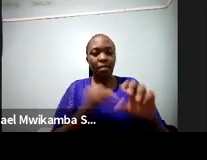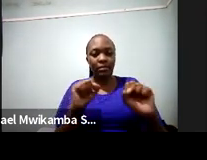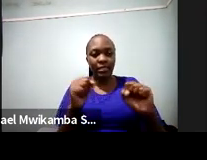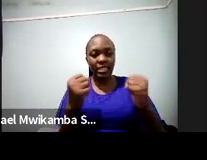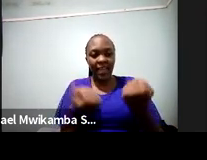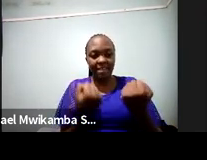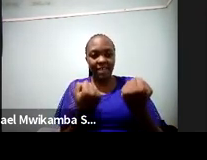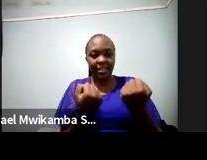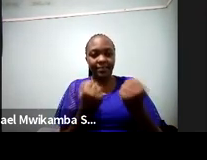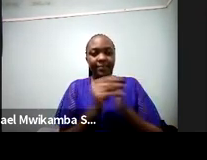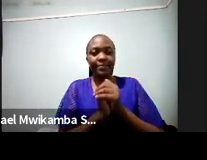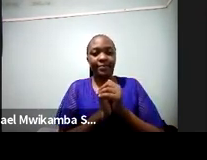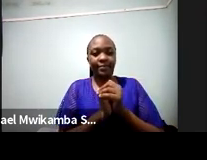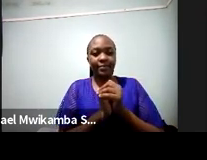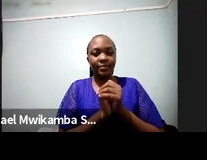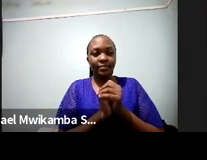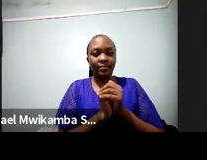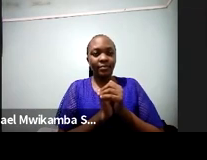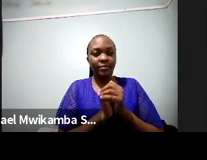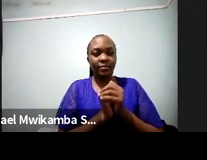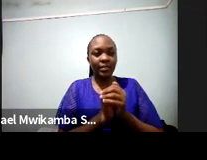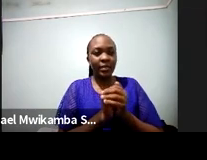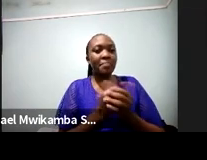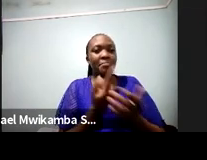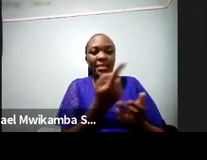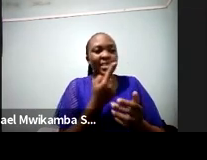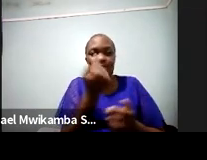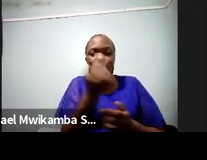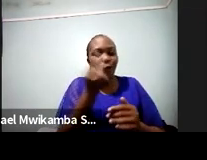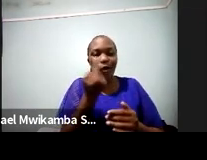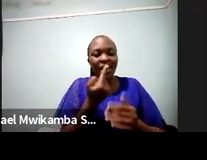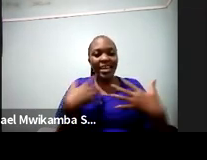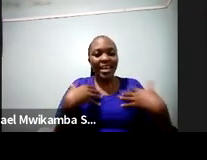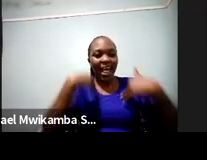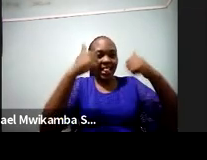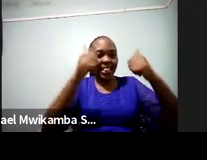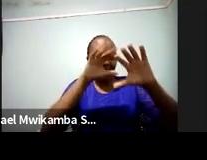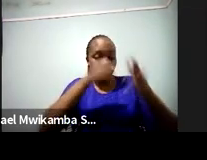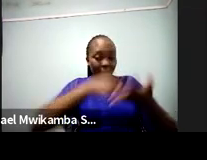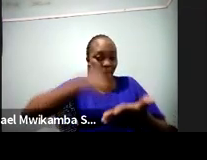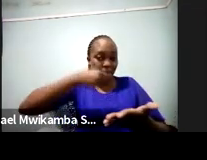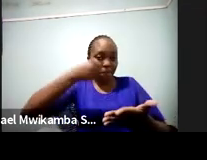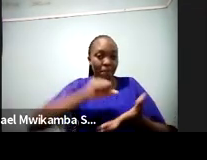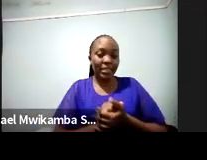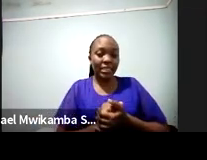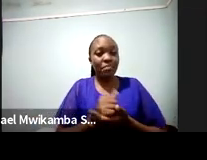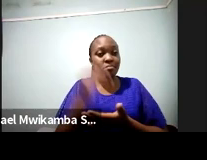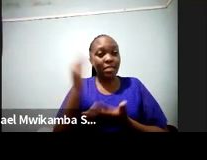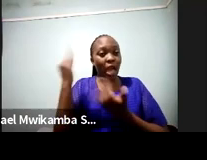some indications of what a health budget will look like. I hope this is helpful for you. Anybody who has a question before I jump to the